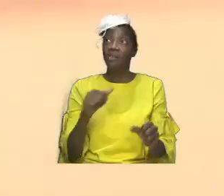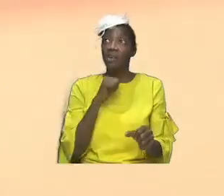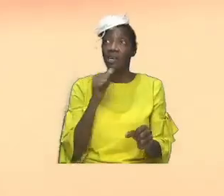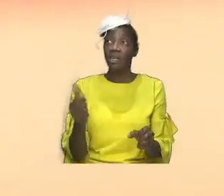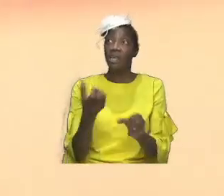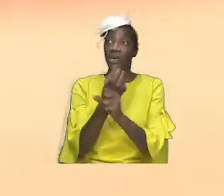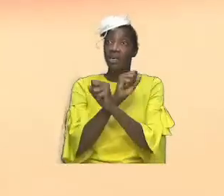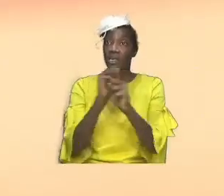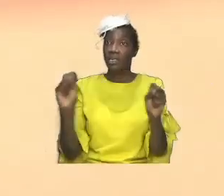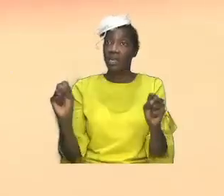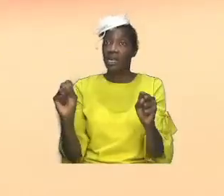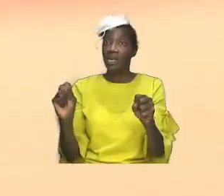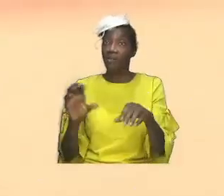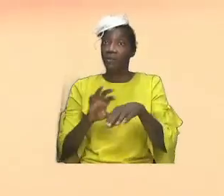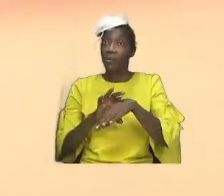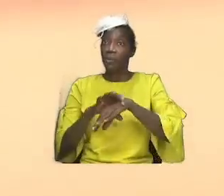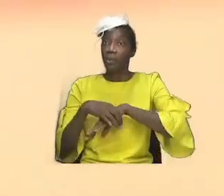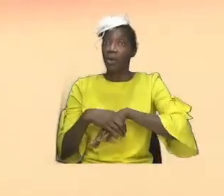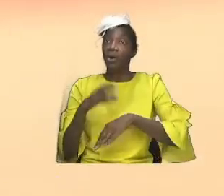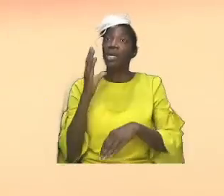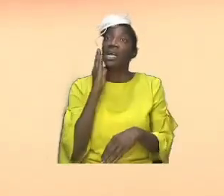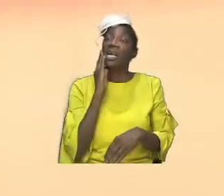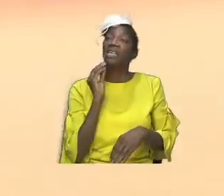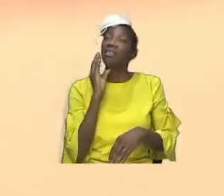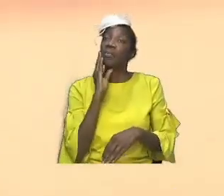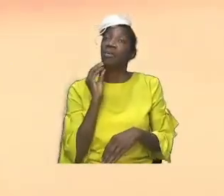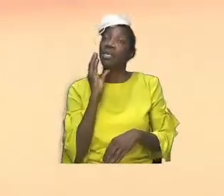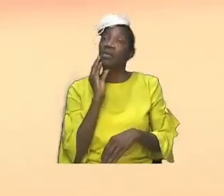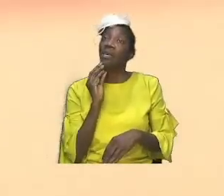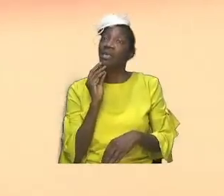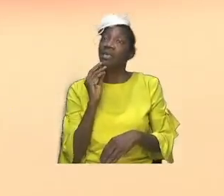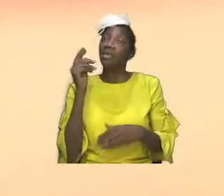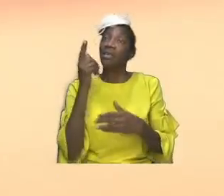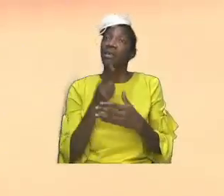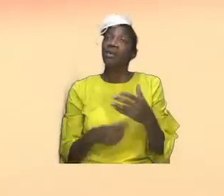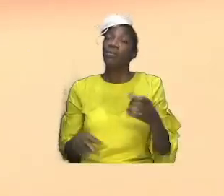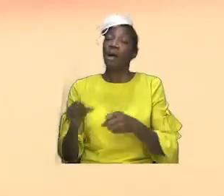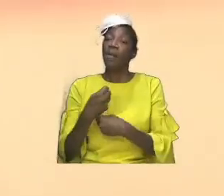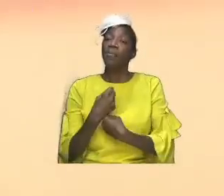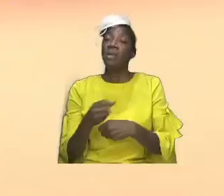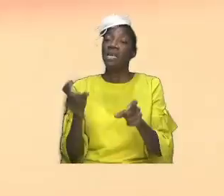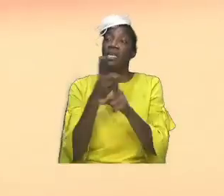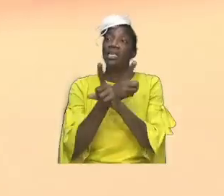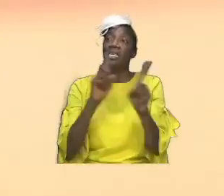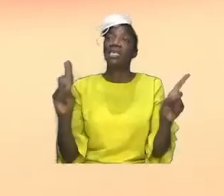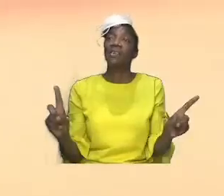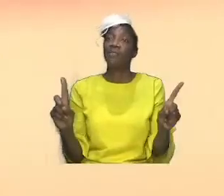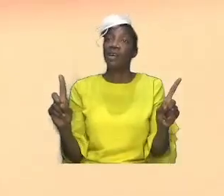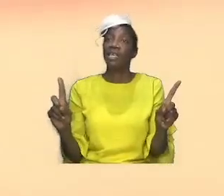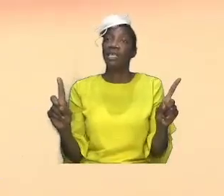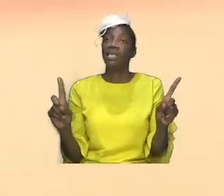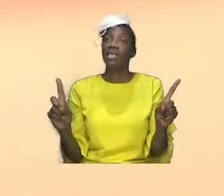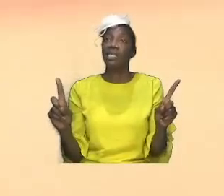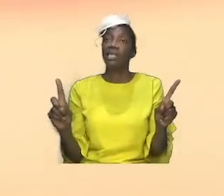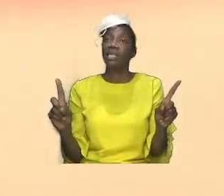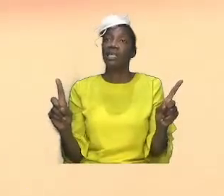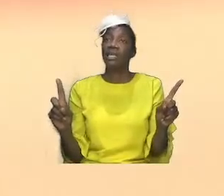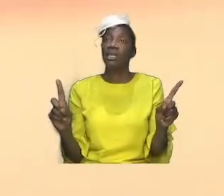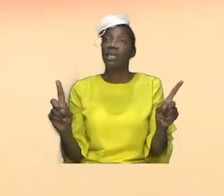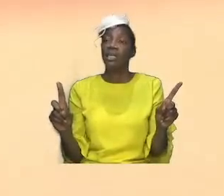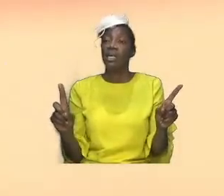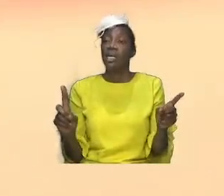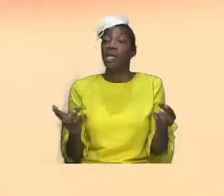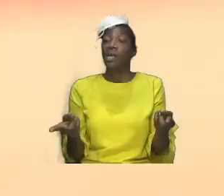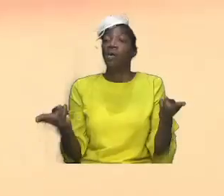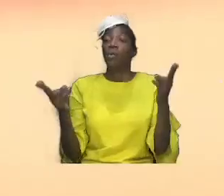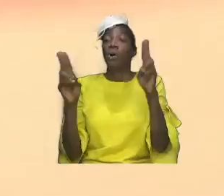earthly experience is what is going to make the difference, is what is going to determine what